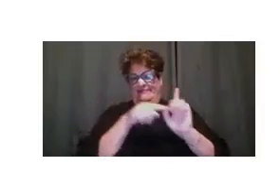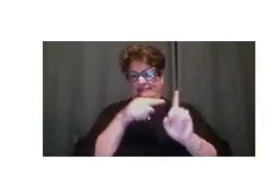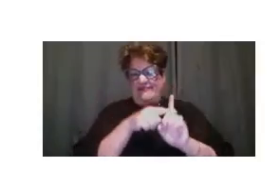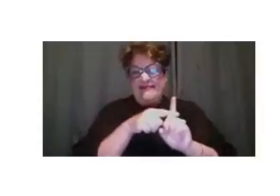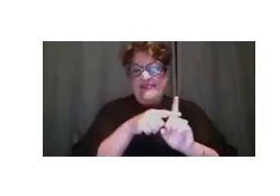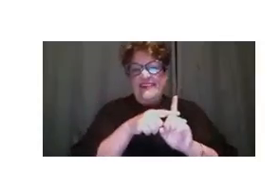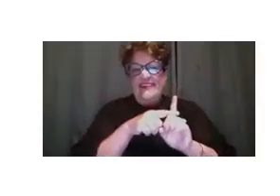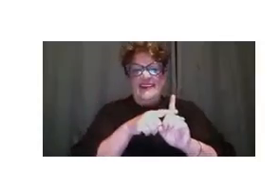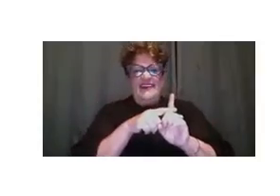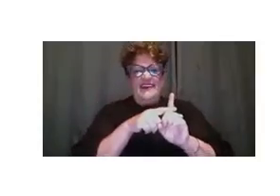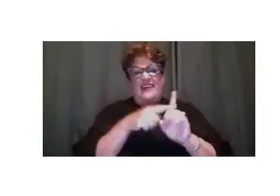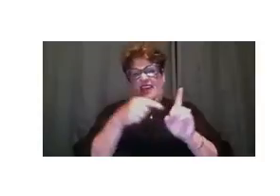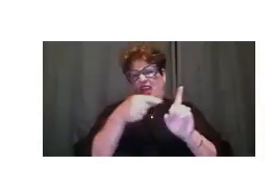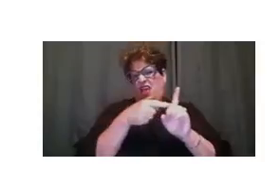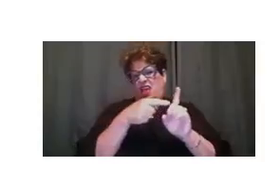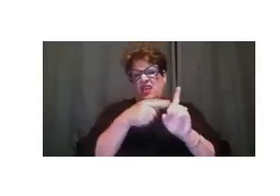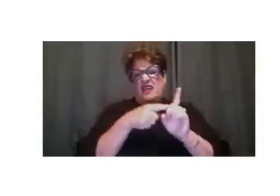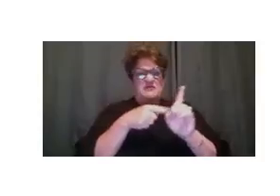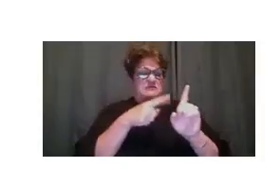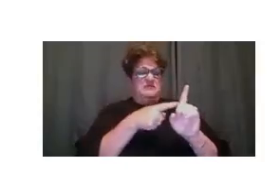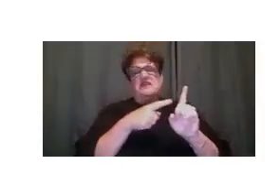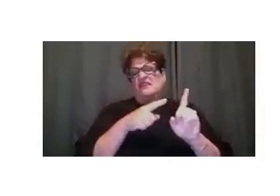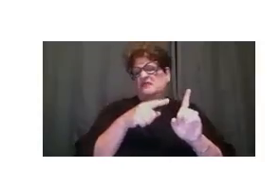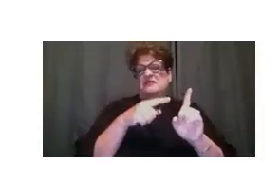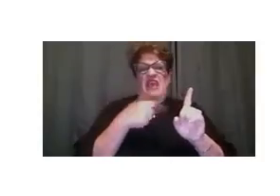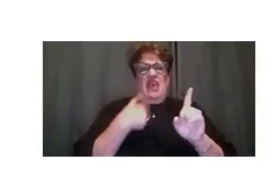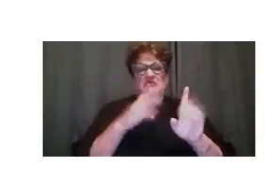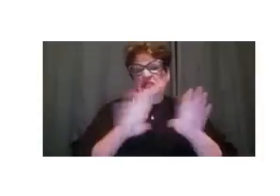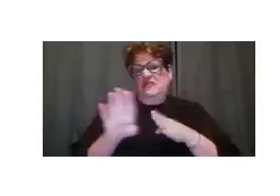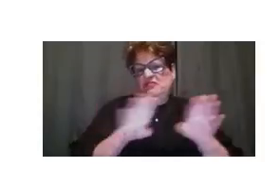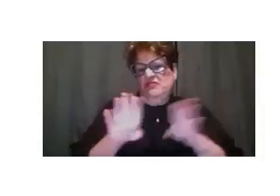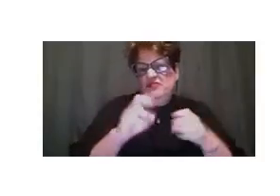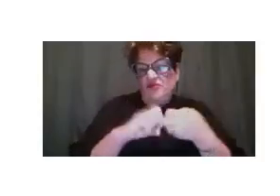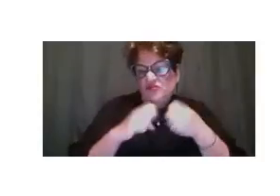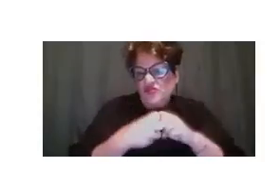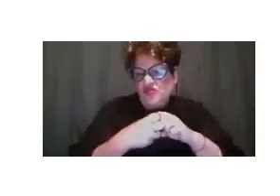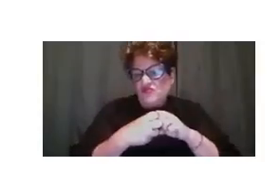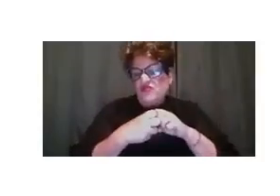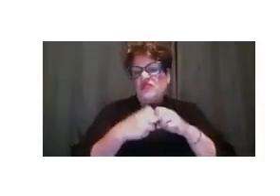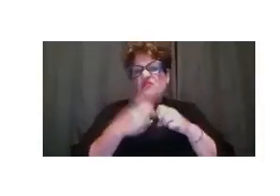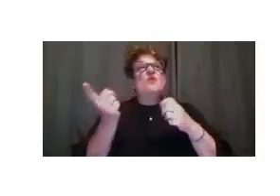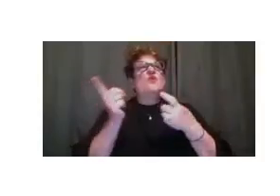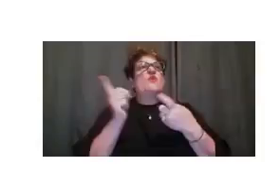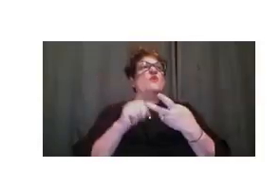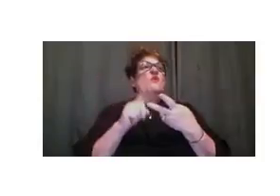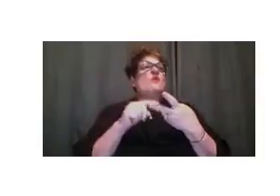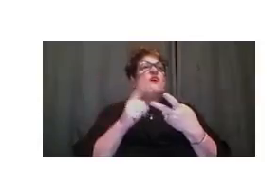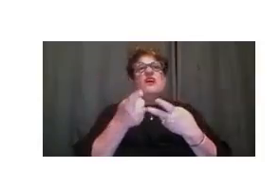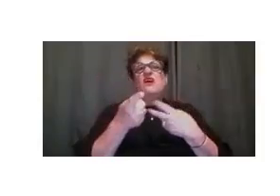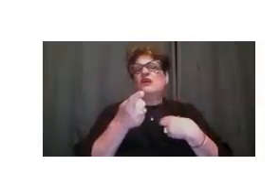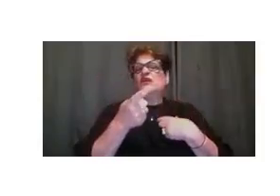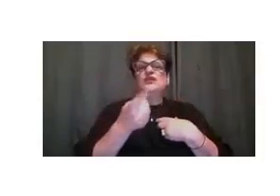with a behavior problem, or would you want to